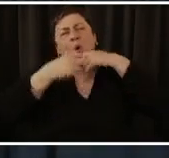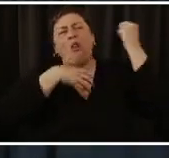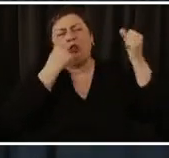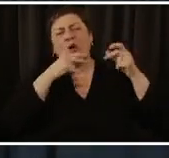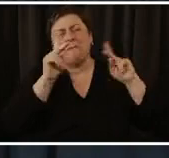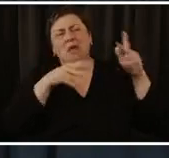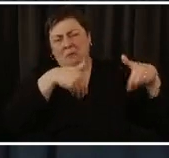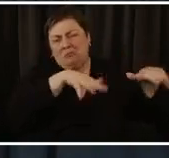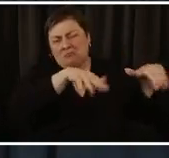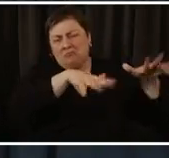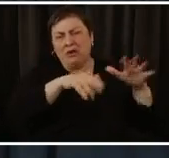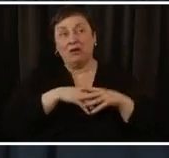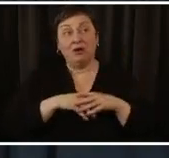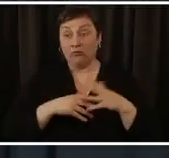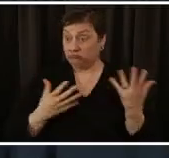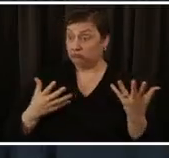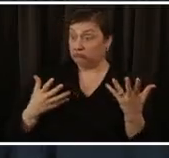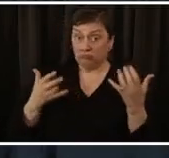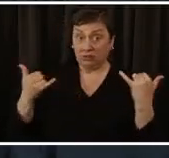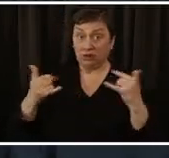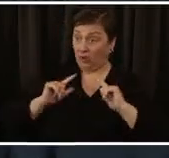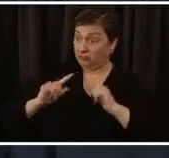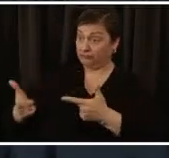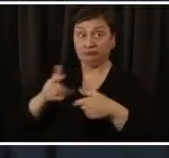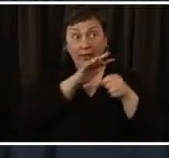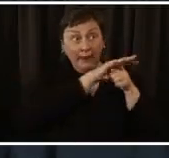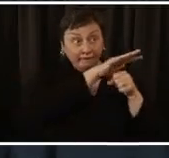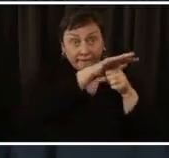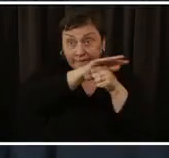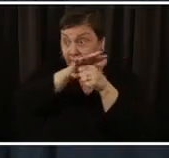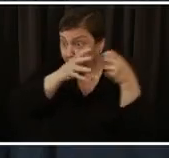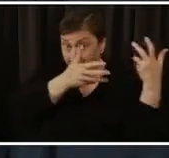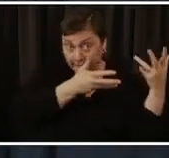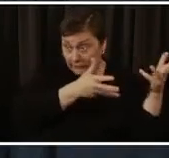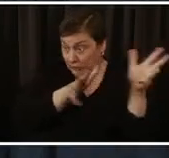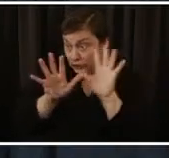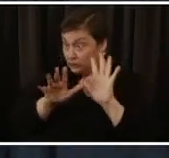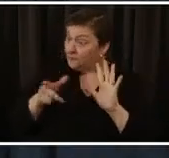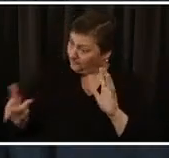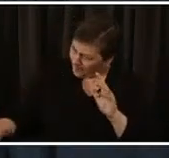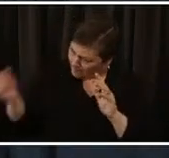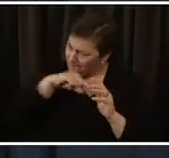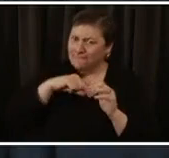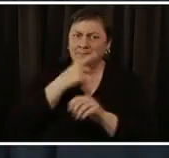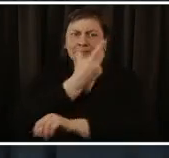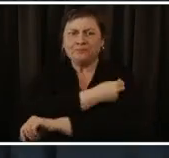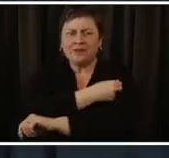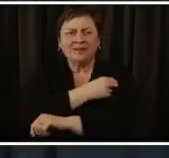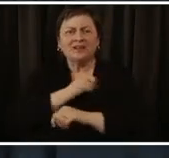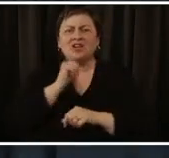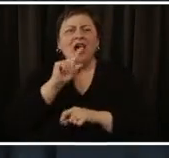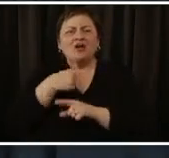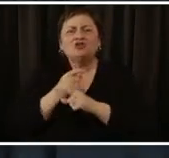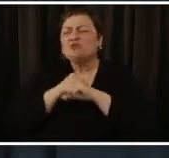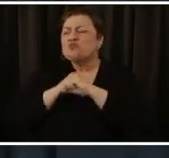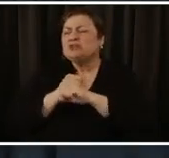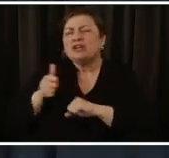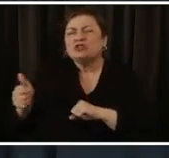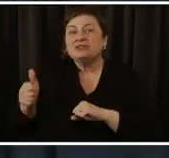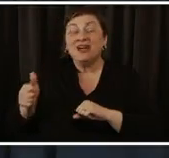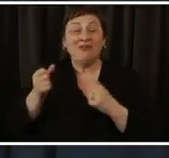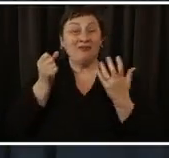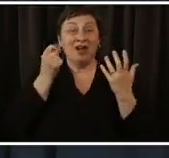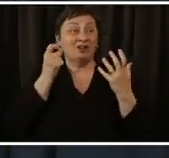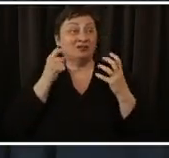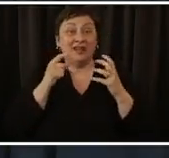have enough for you. Show up and get it. You're not just protecting yourself, because yes, this virus can take down perfectly healthy people